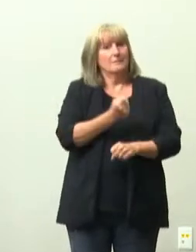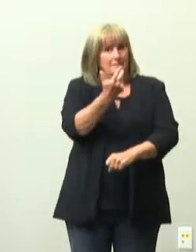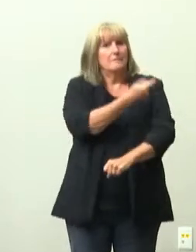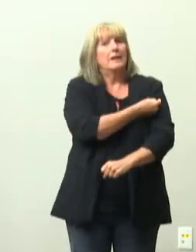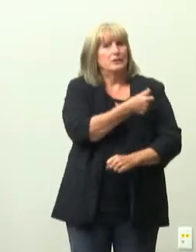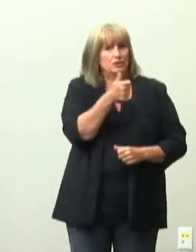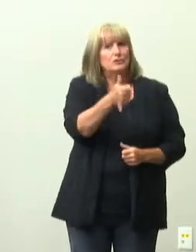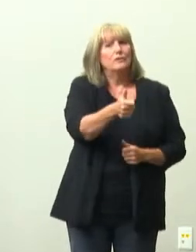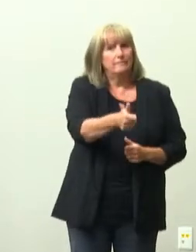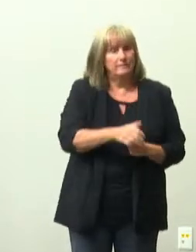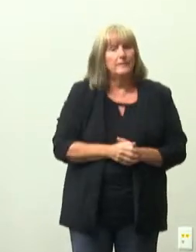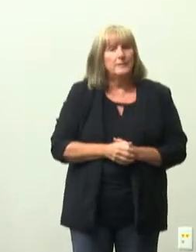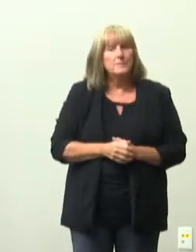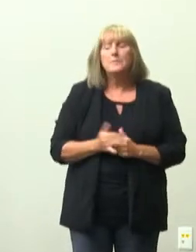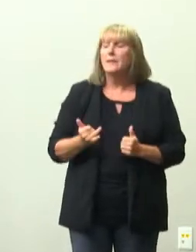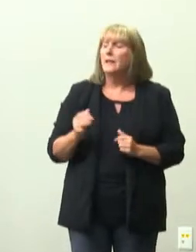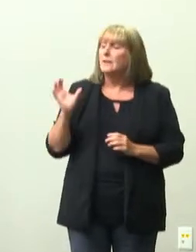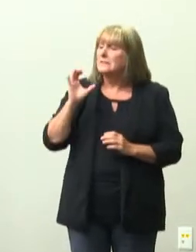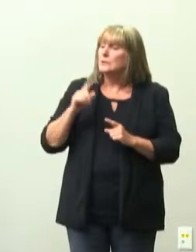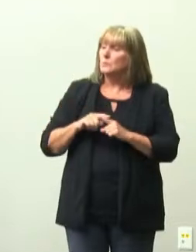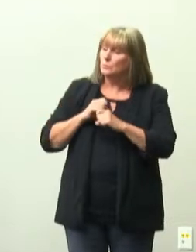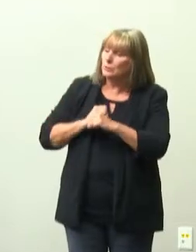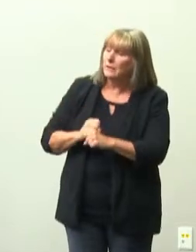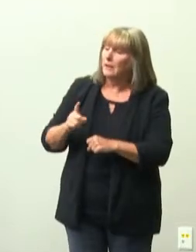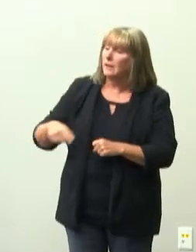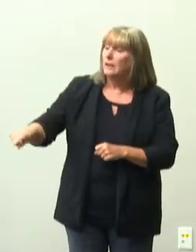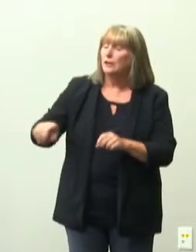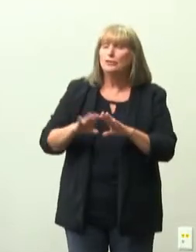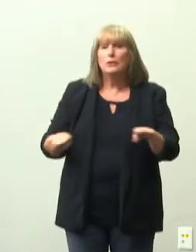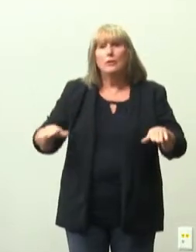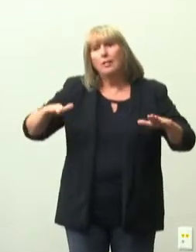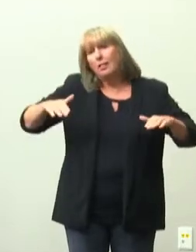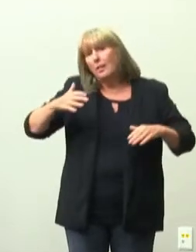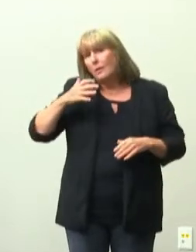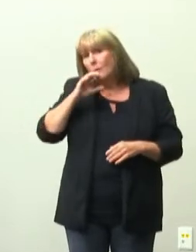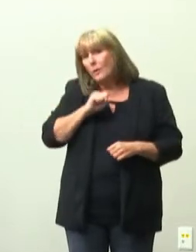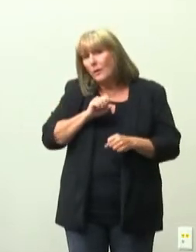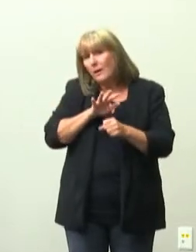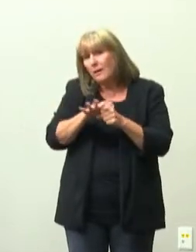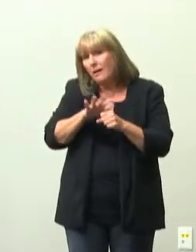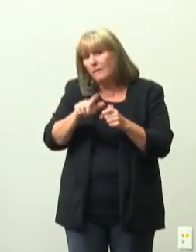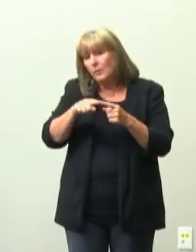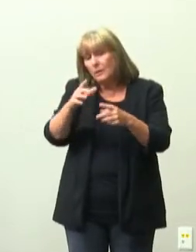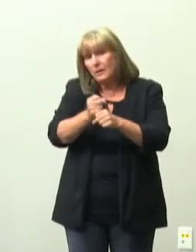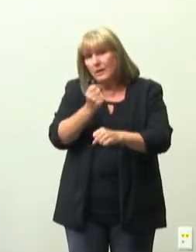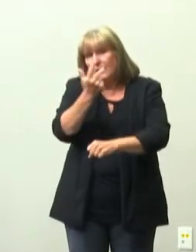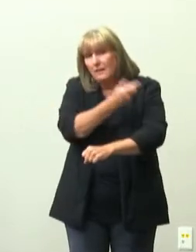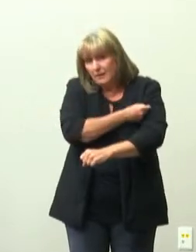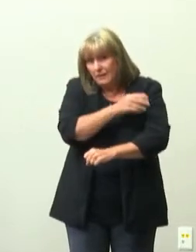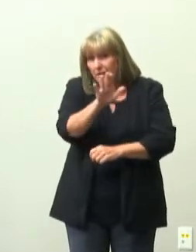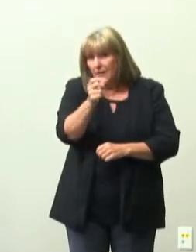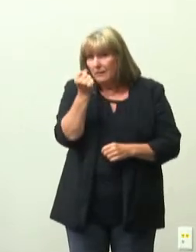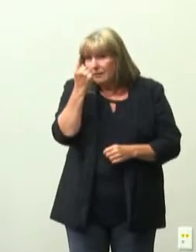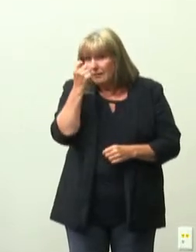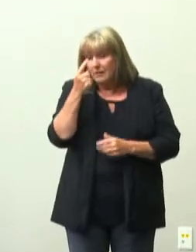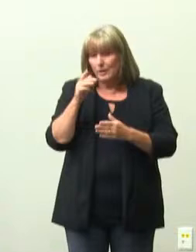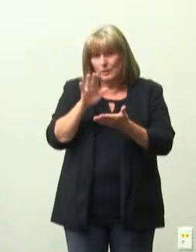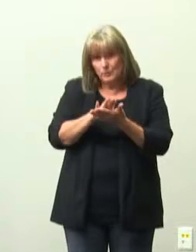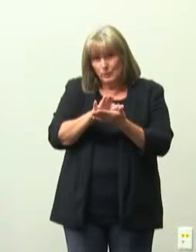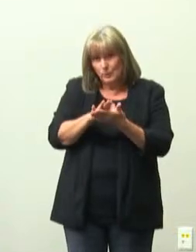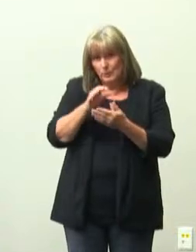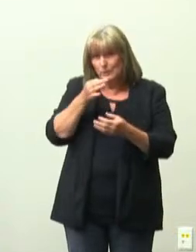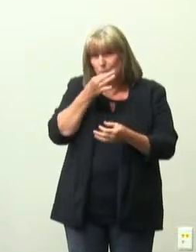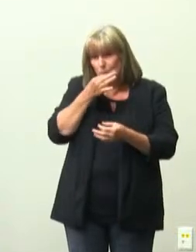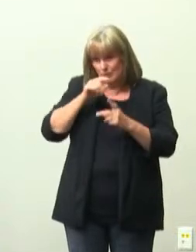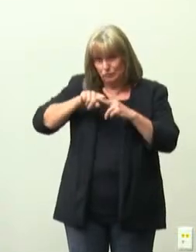protect our community's children who are not yet old enough to get vaccinated, it's worth noting that the beginning of our school year isn't that